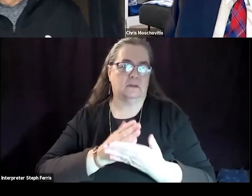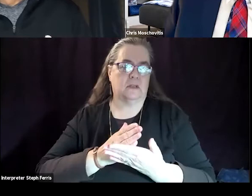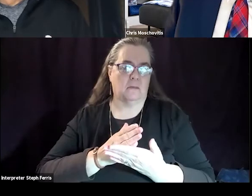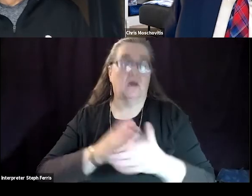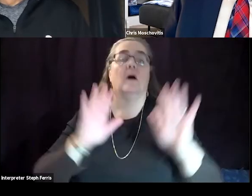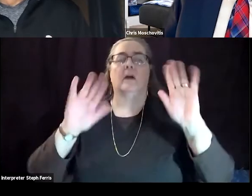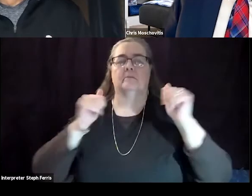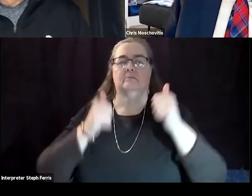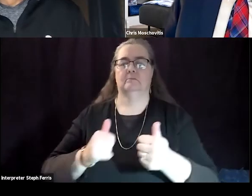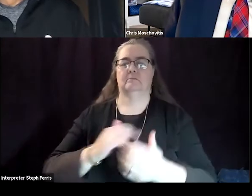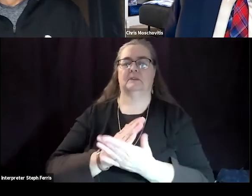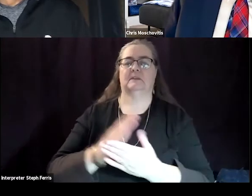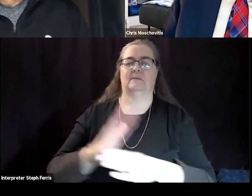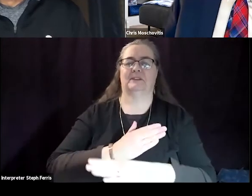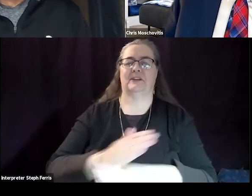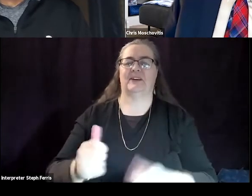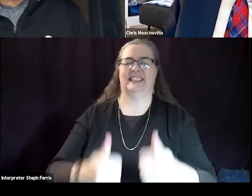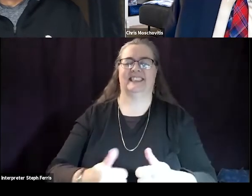sharing.